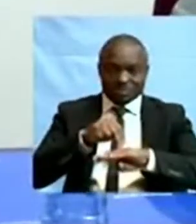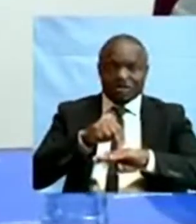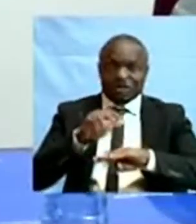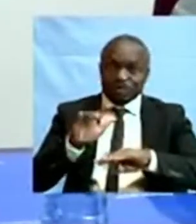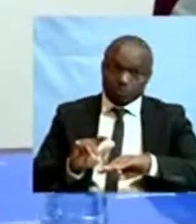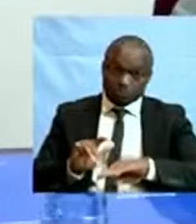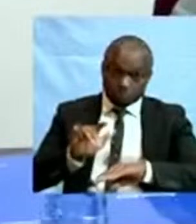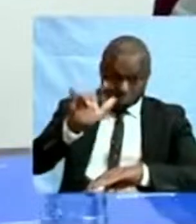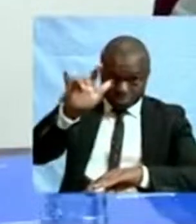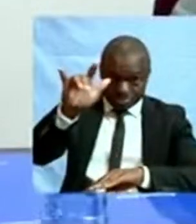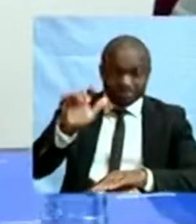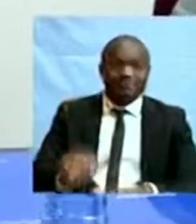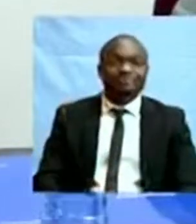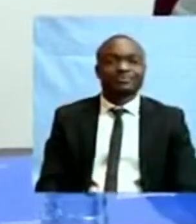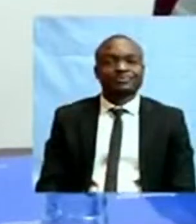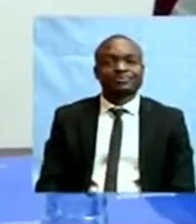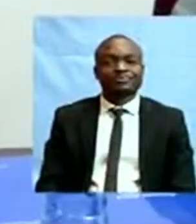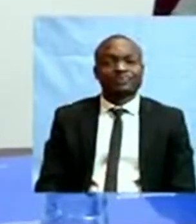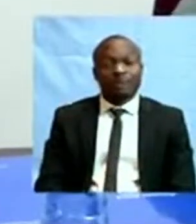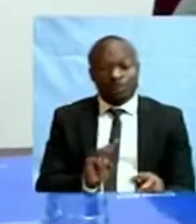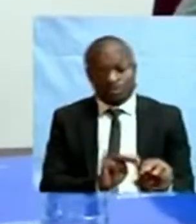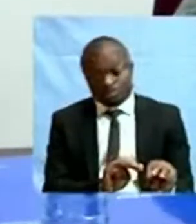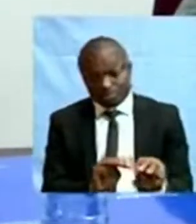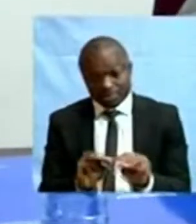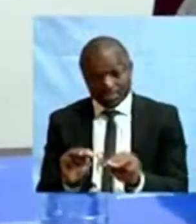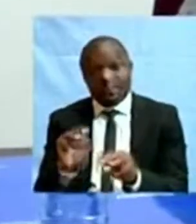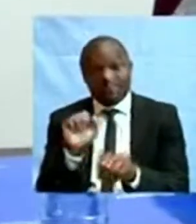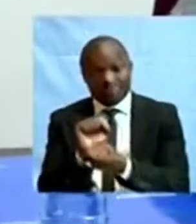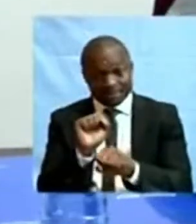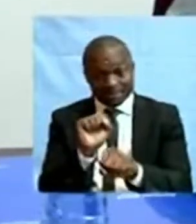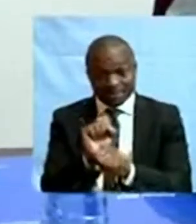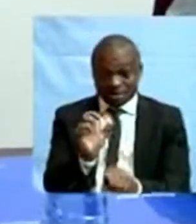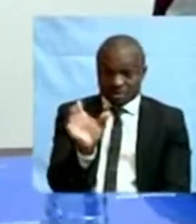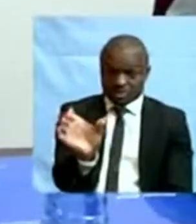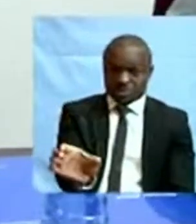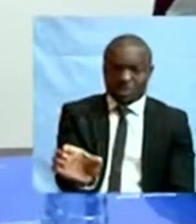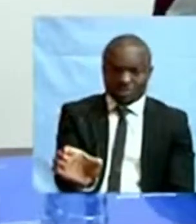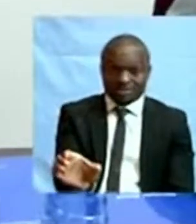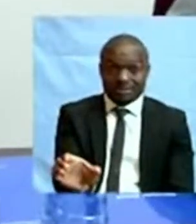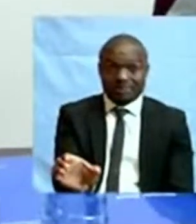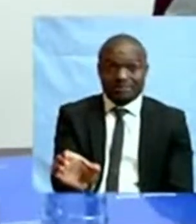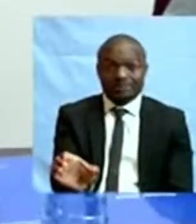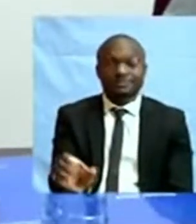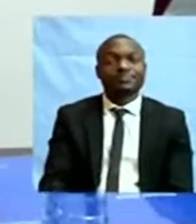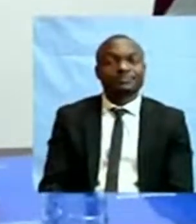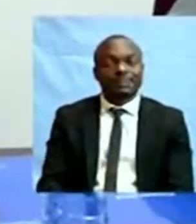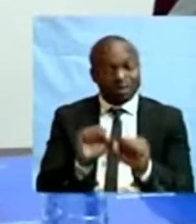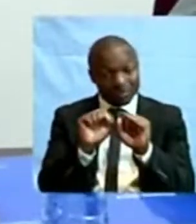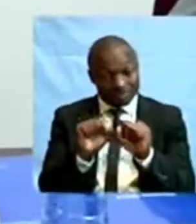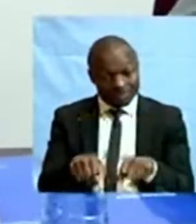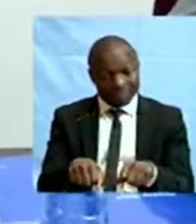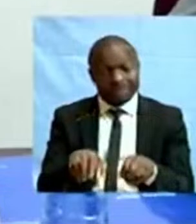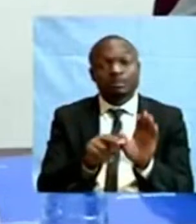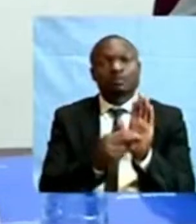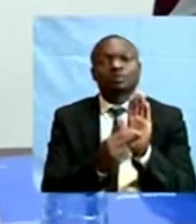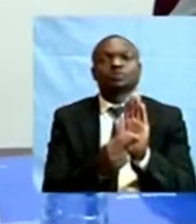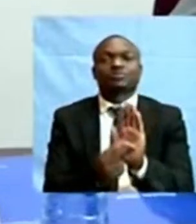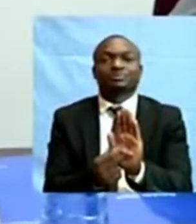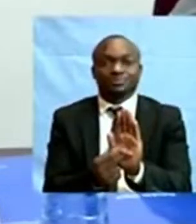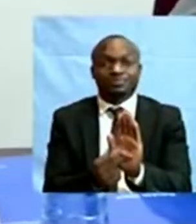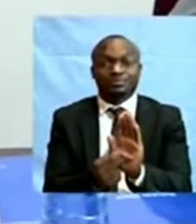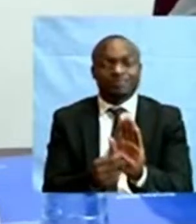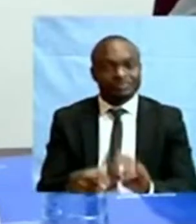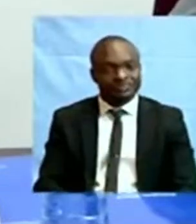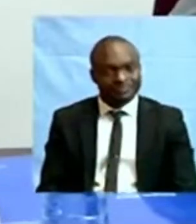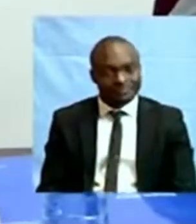somewhere to start from. Okay, as we move on the performance of the sector, we can confidently indicate that